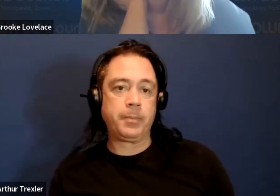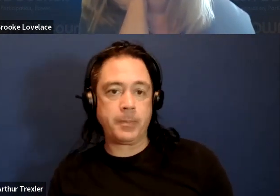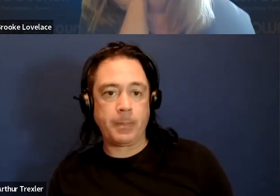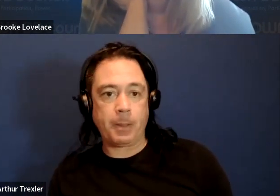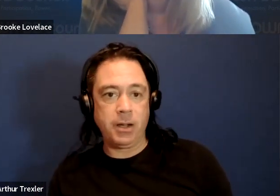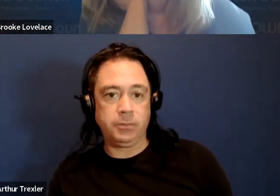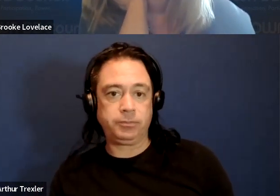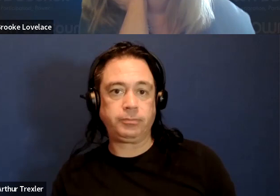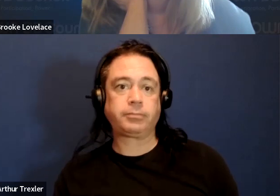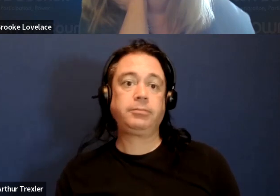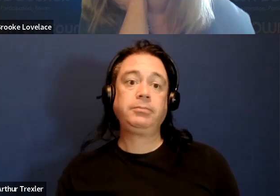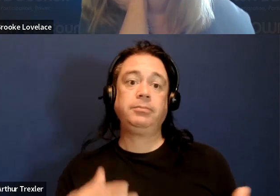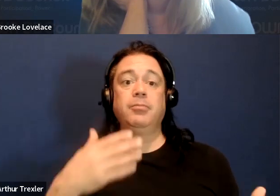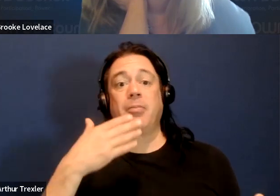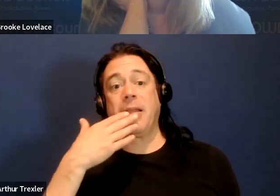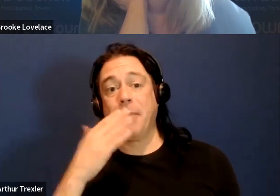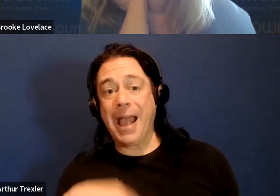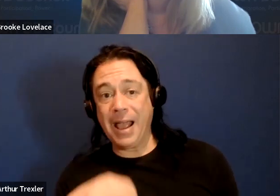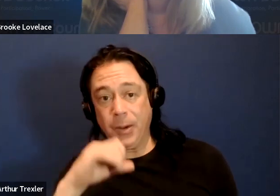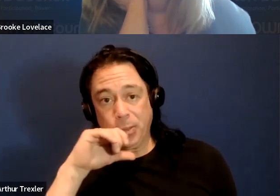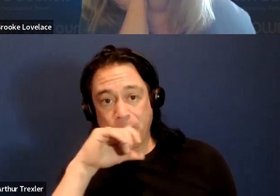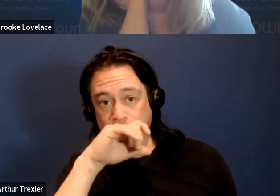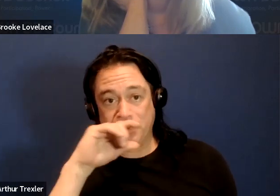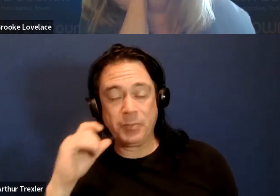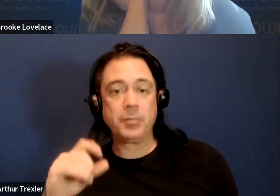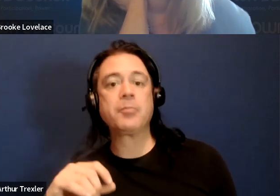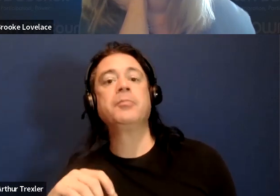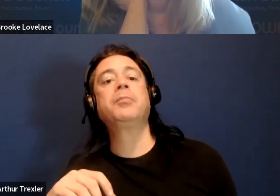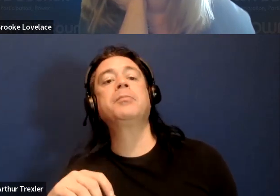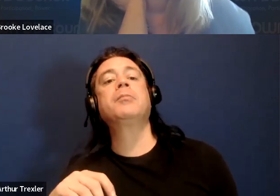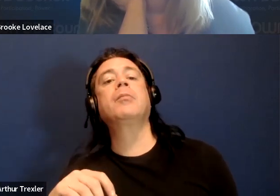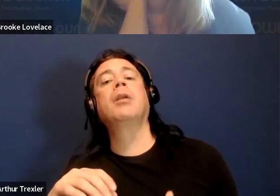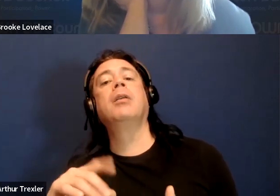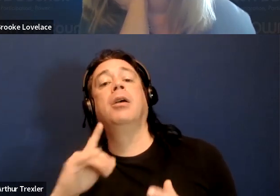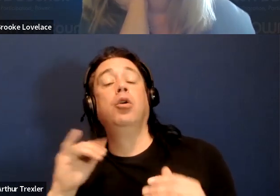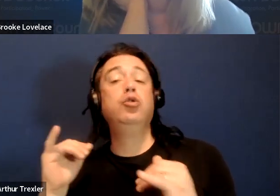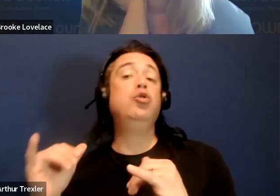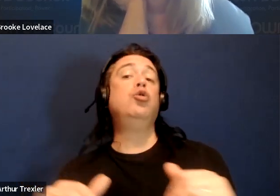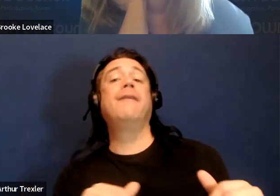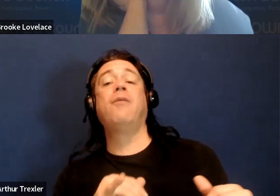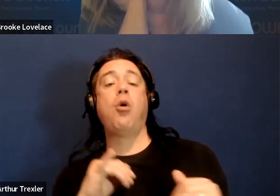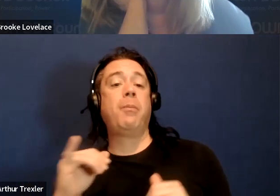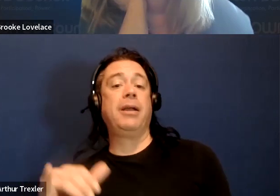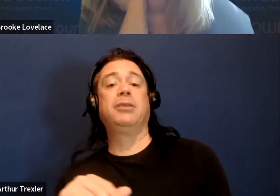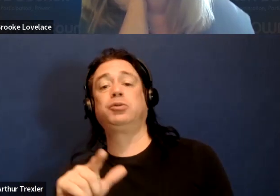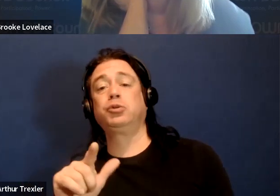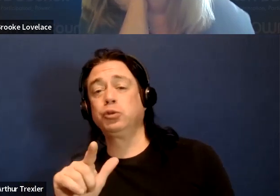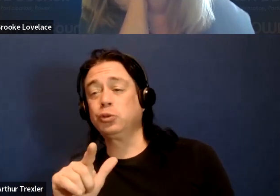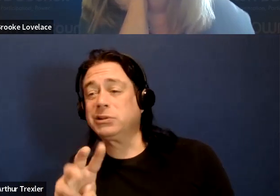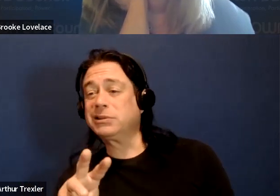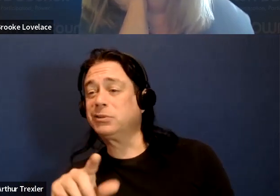I'm going to talk about the bad. I think uniformly 26 or 7